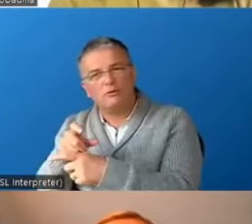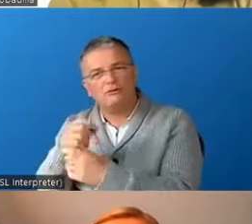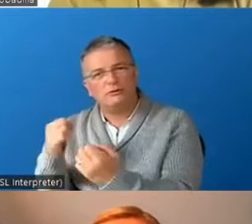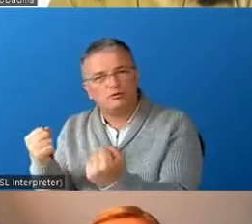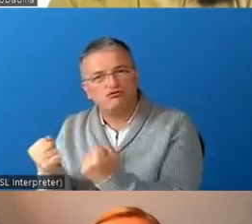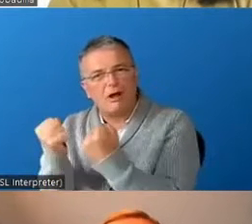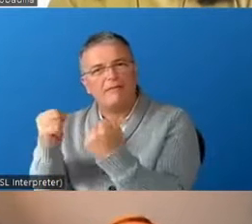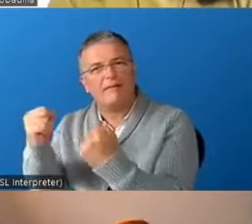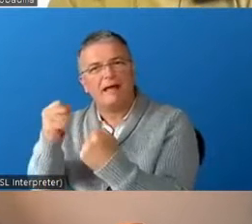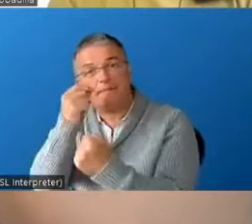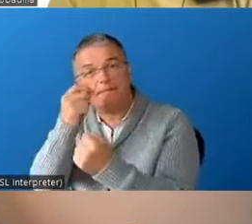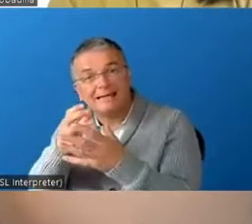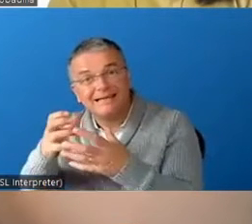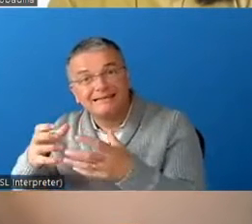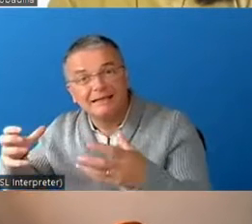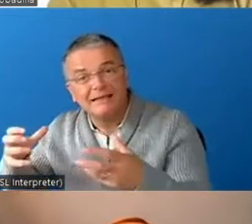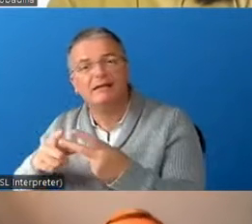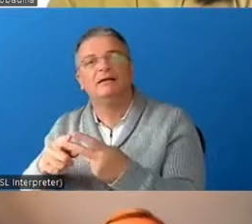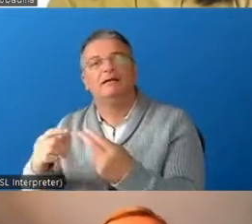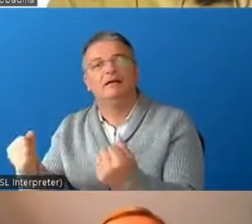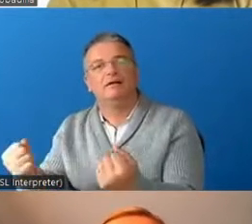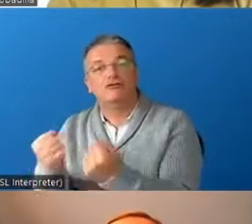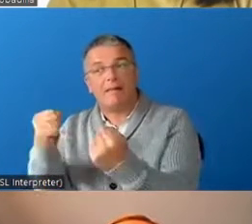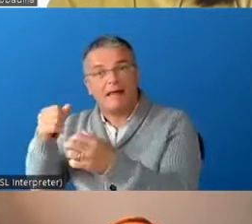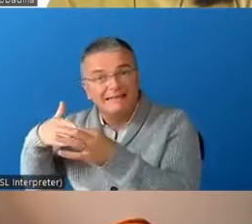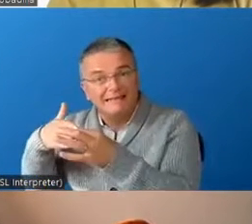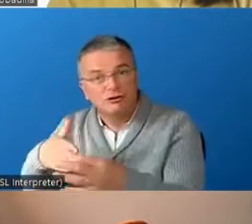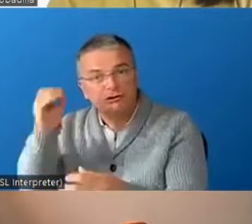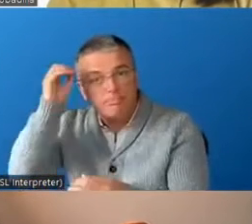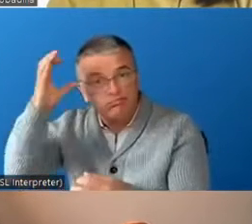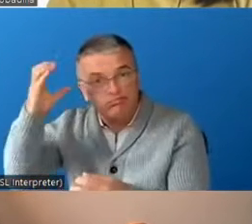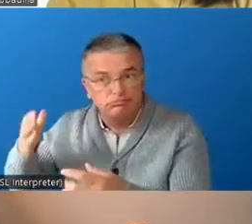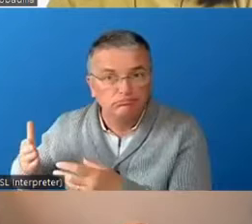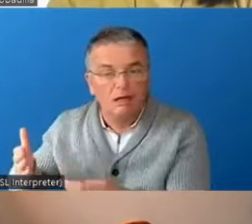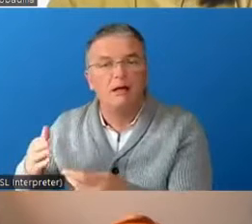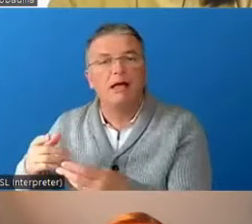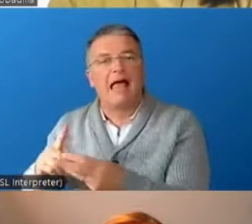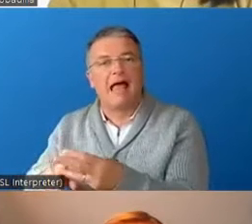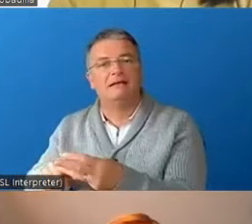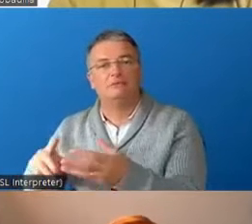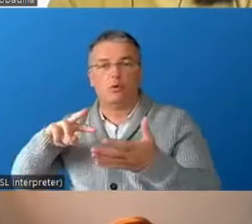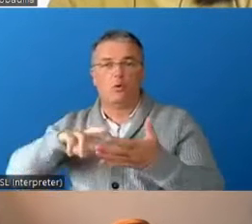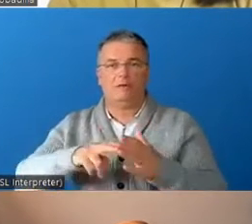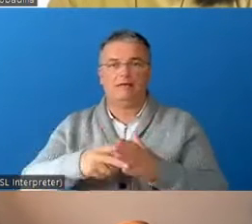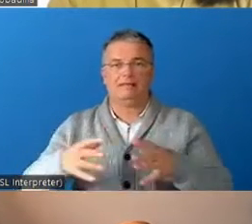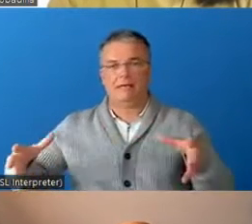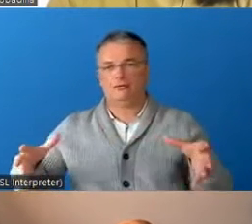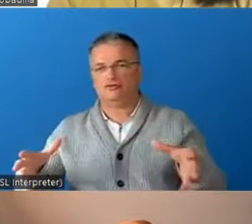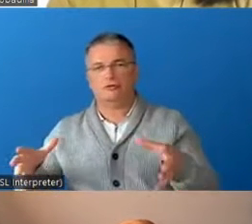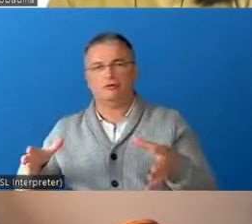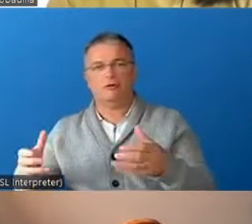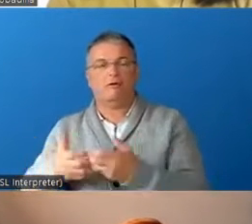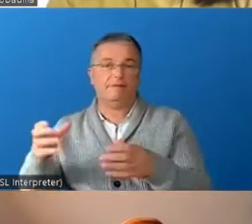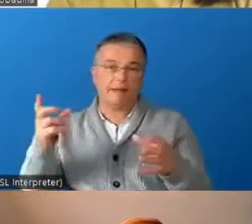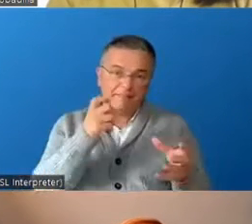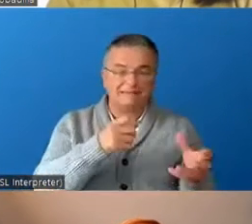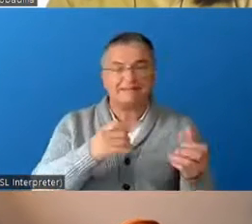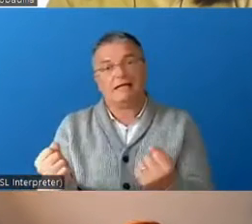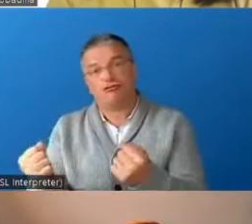their capacity, strengthening their leadership, and then also their organizational capacity and